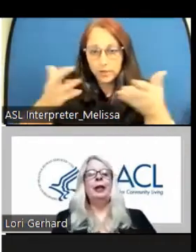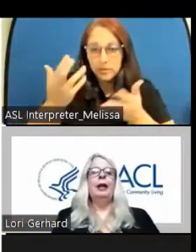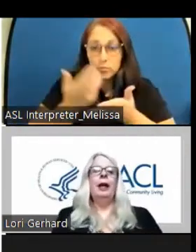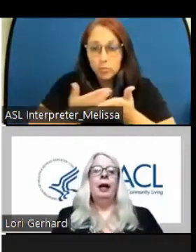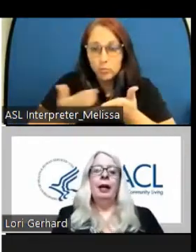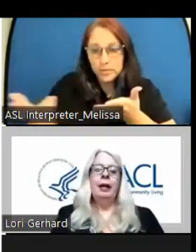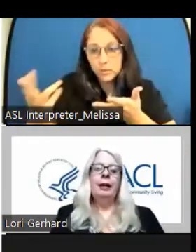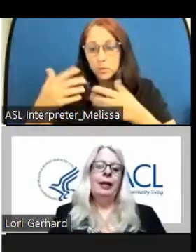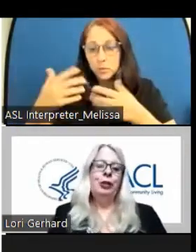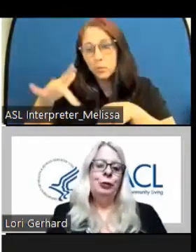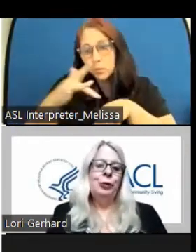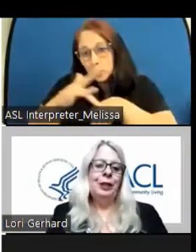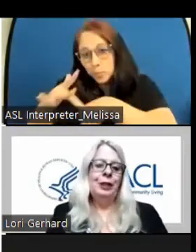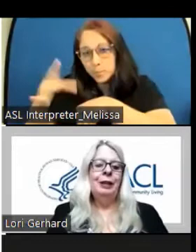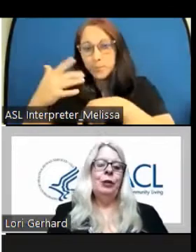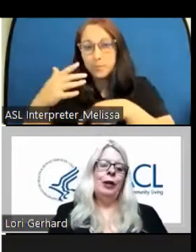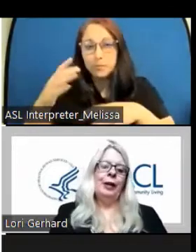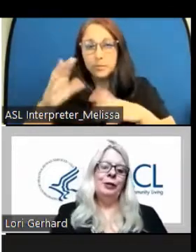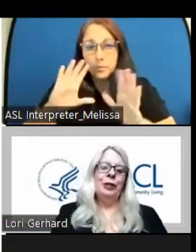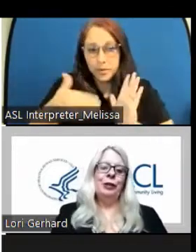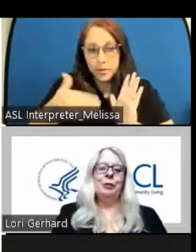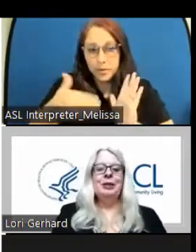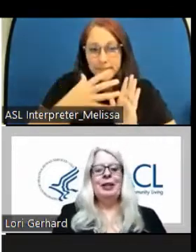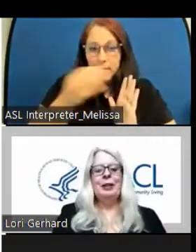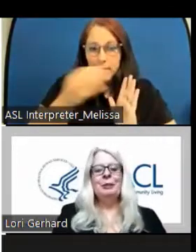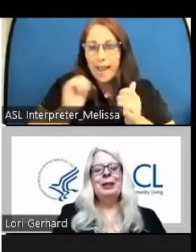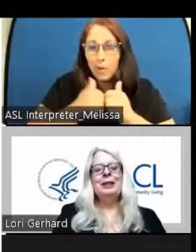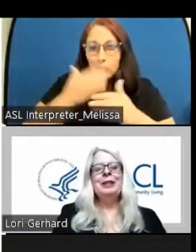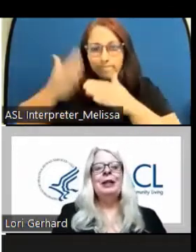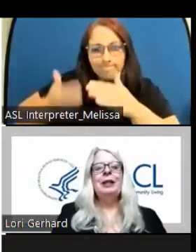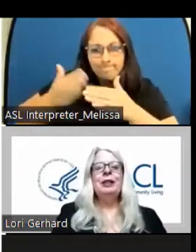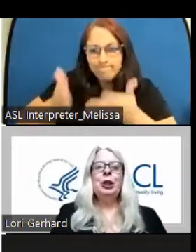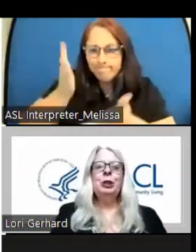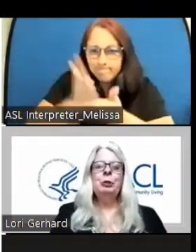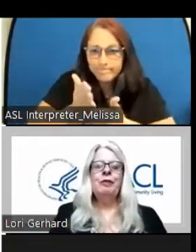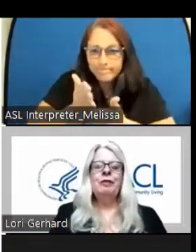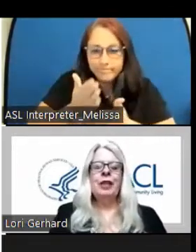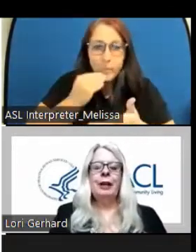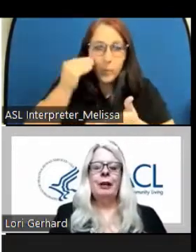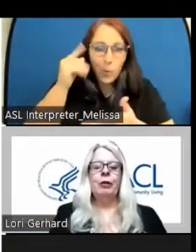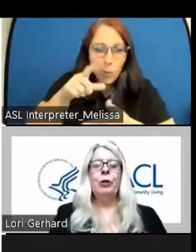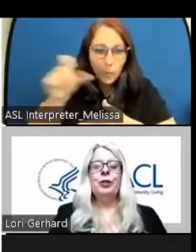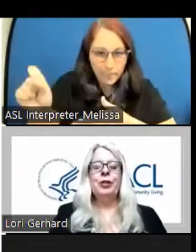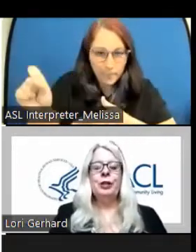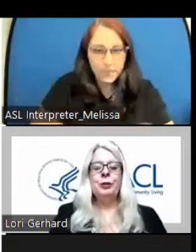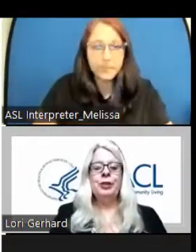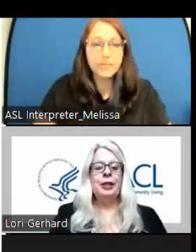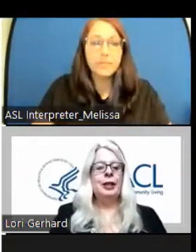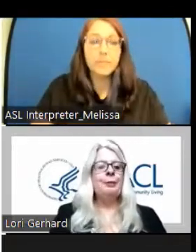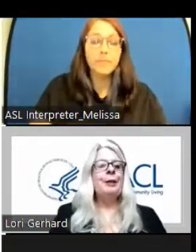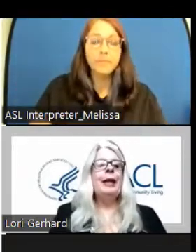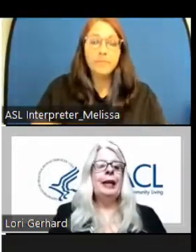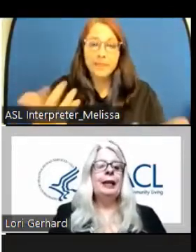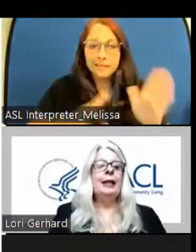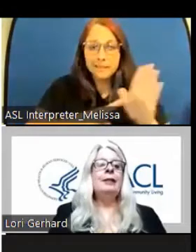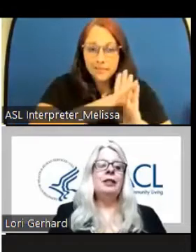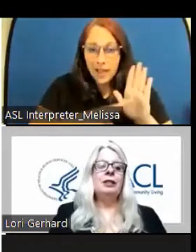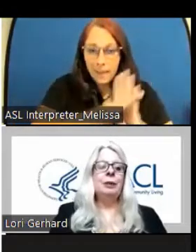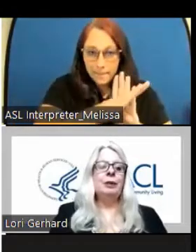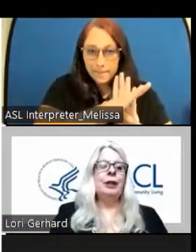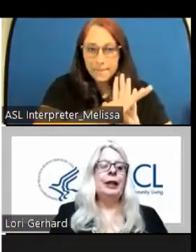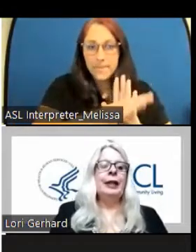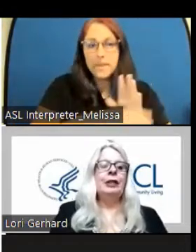Between HUD, or Housing and Urban Development, Continuums of Care, or CoC, and